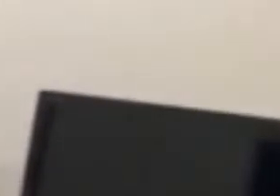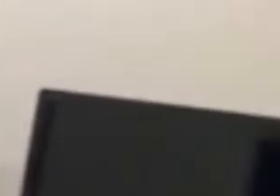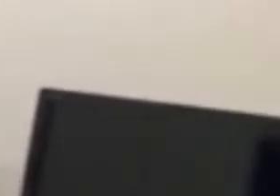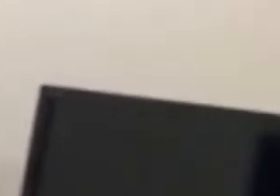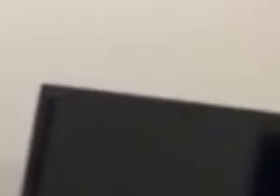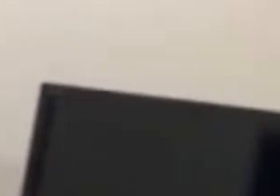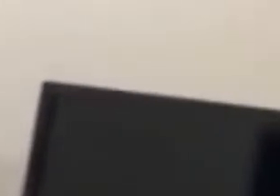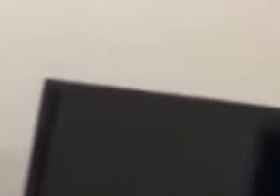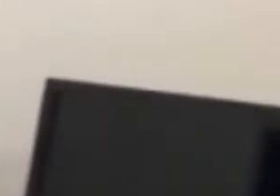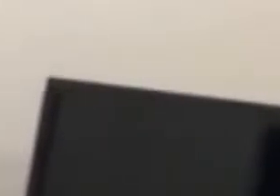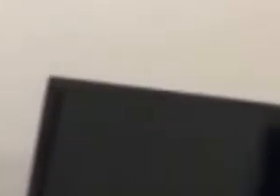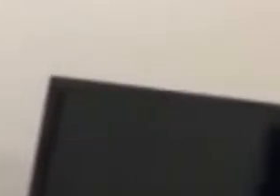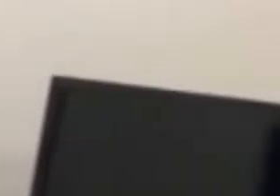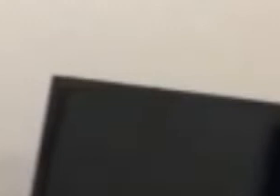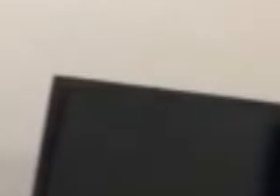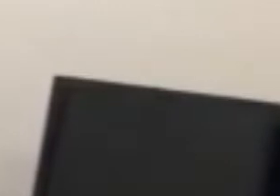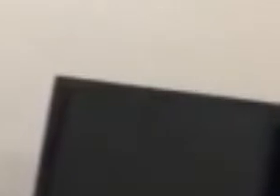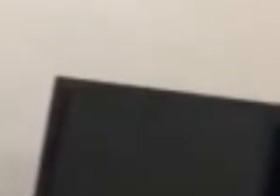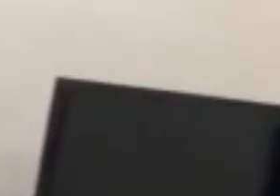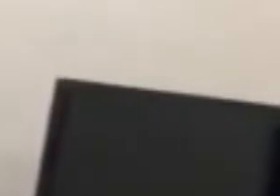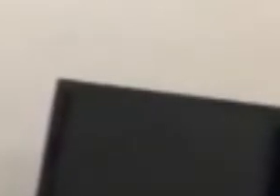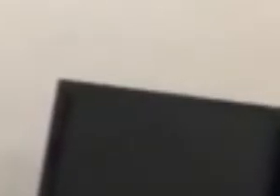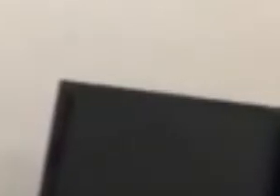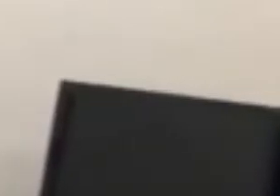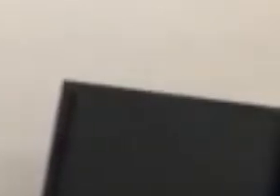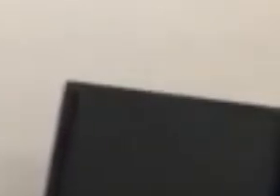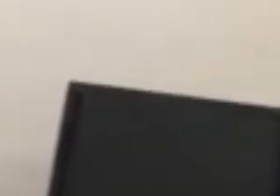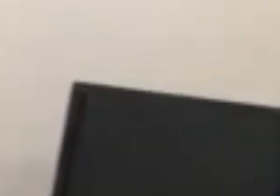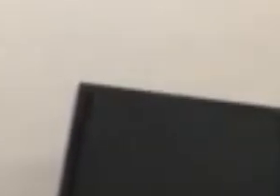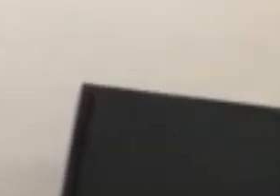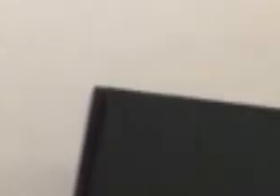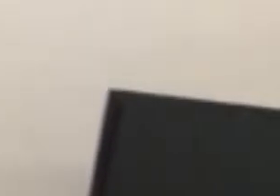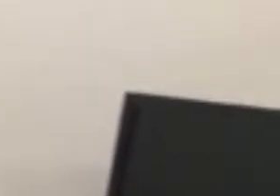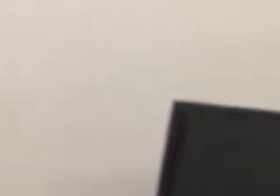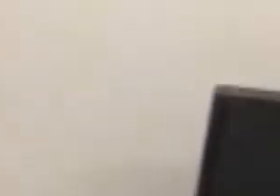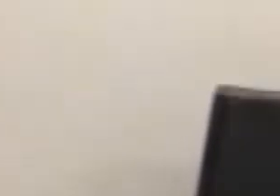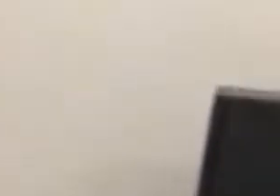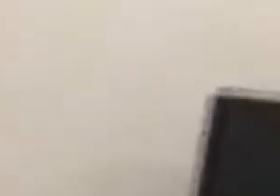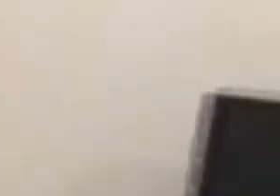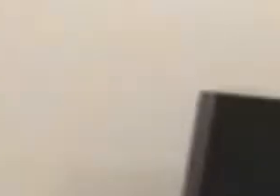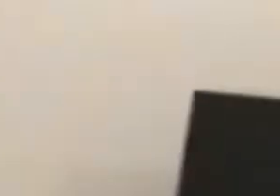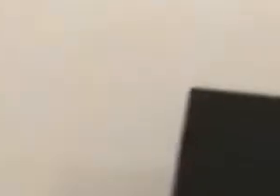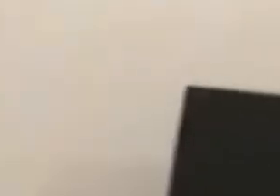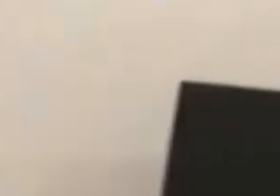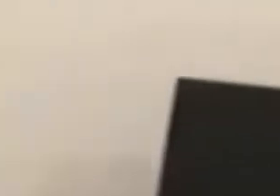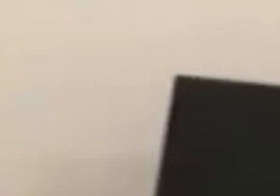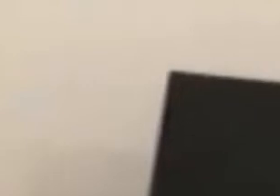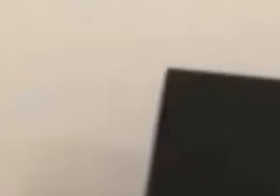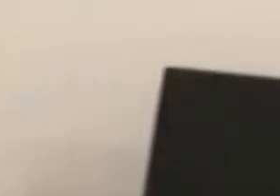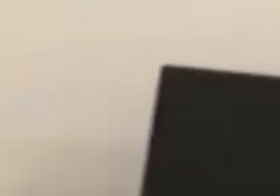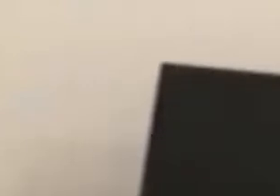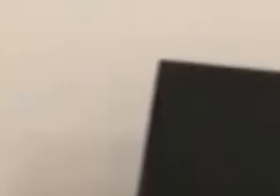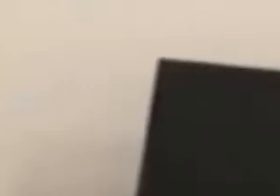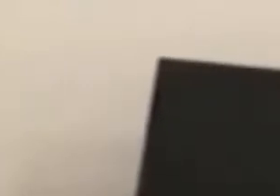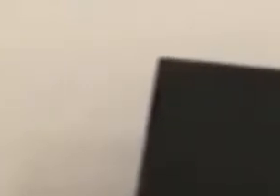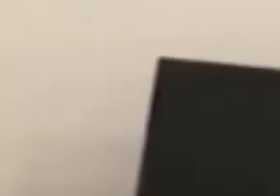stand, which connects to a circuit board that is recognized as a video game controller. These pads are made with low-cost materials